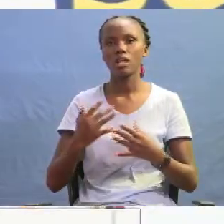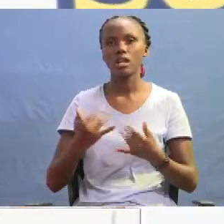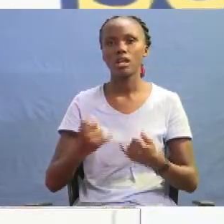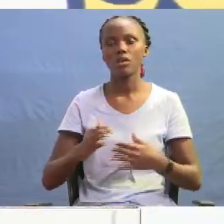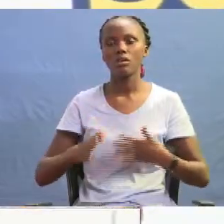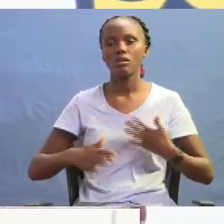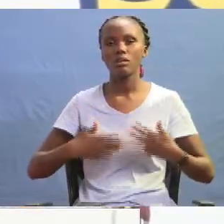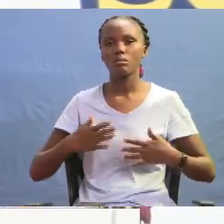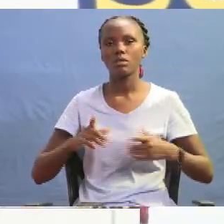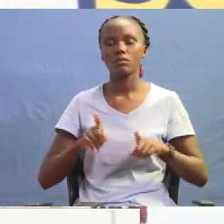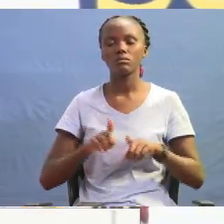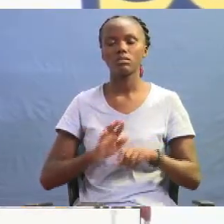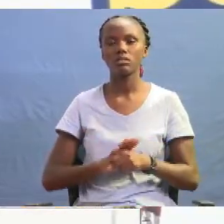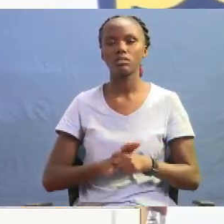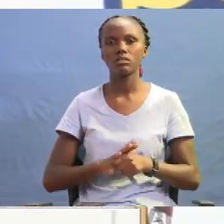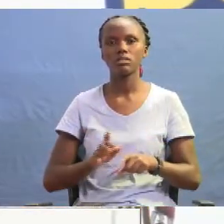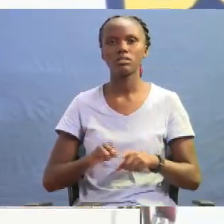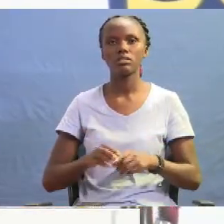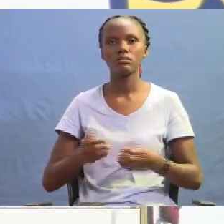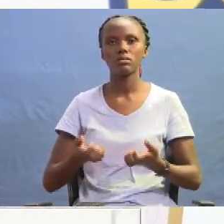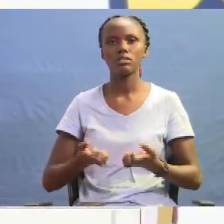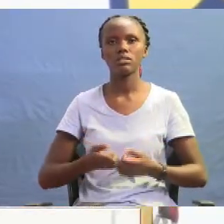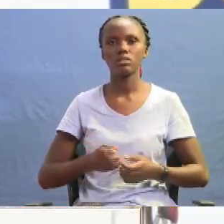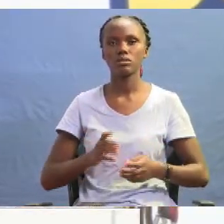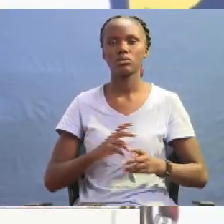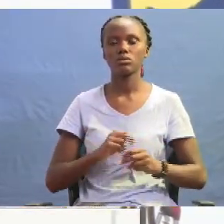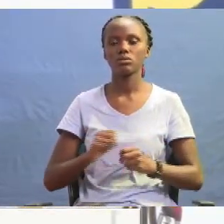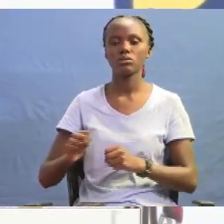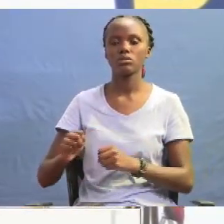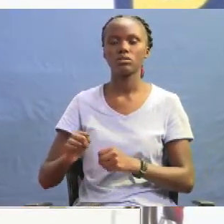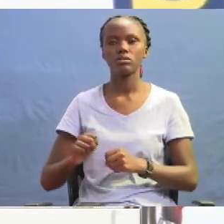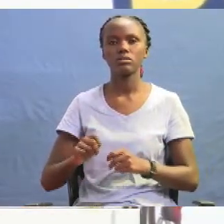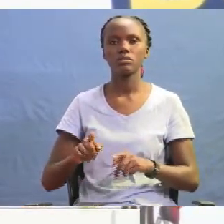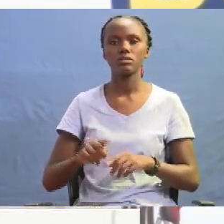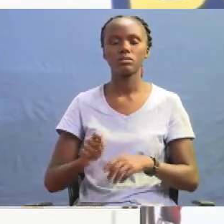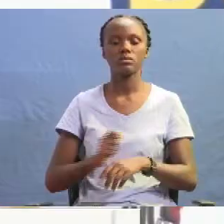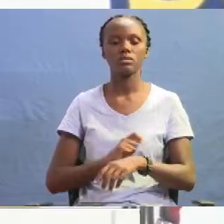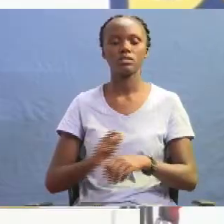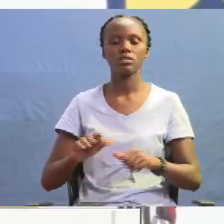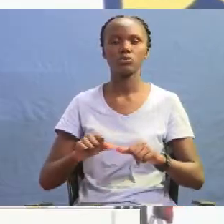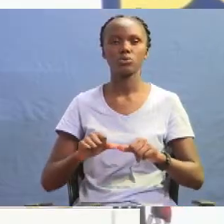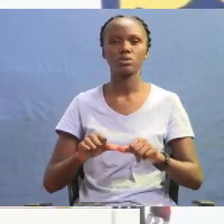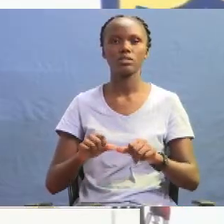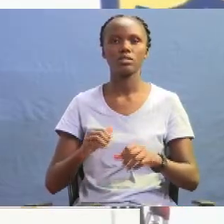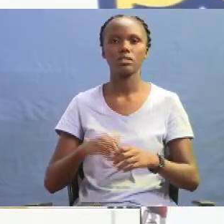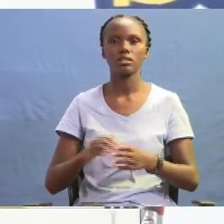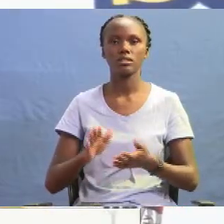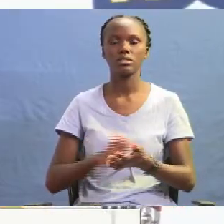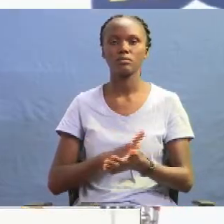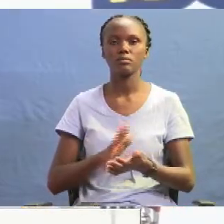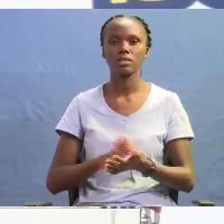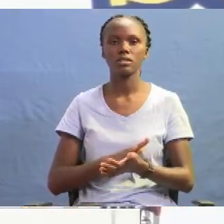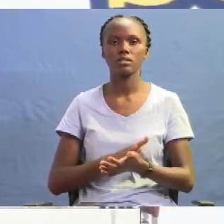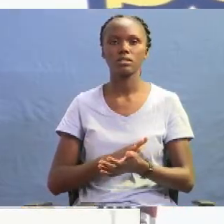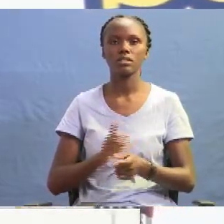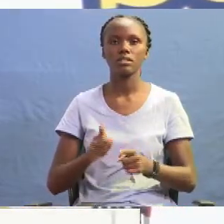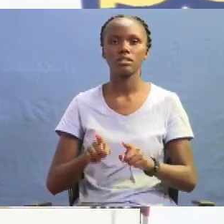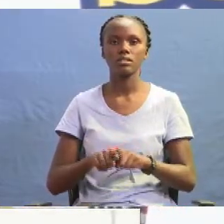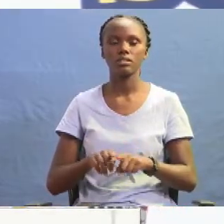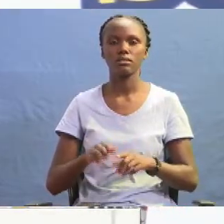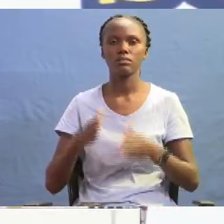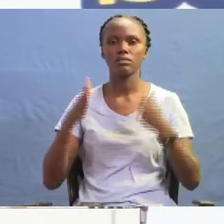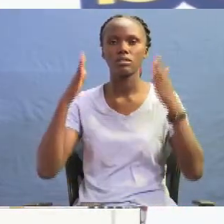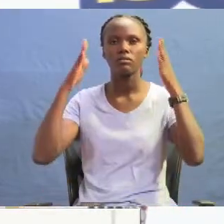is perfect, so I think we're just gonna go back with my coach to the training and we work on pure speed. Yeah, being that this is now